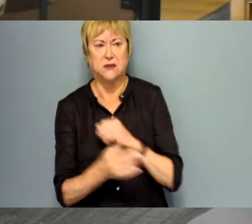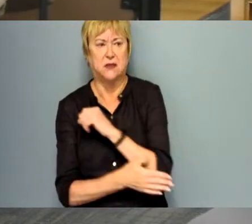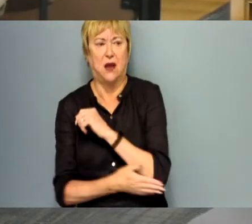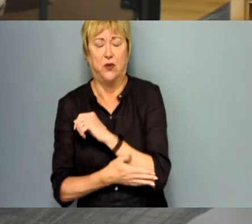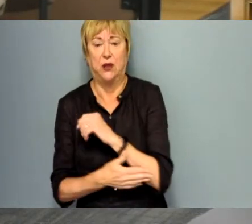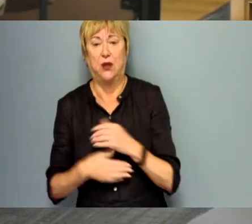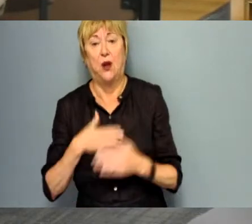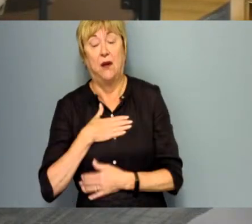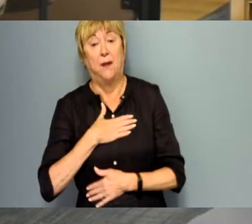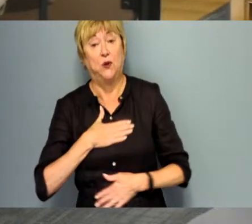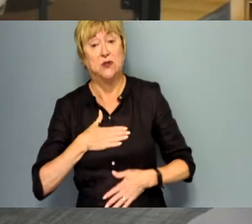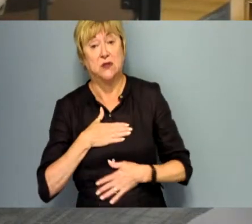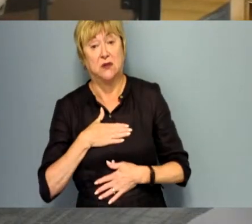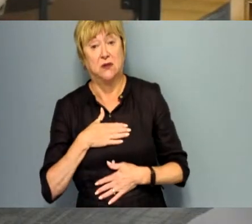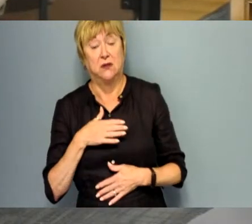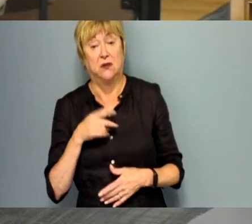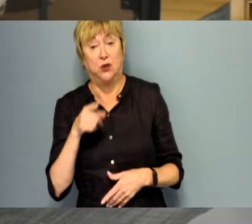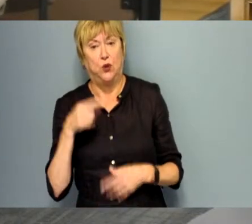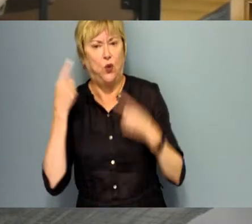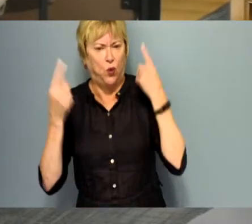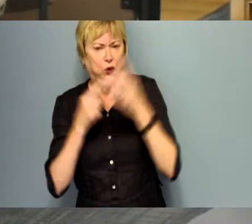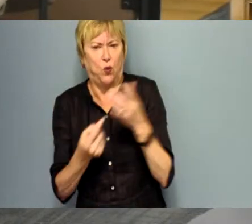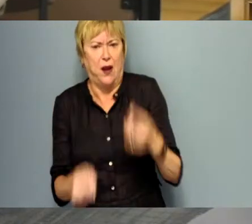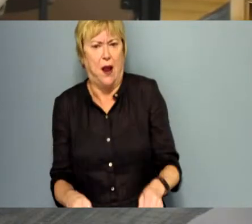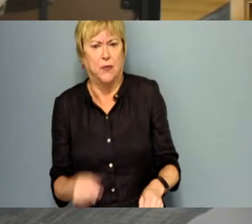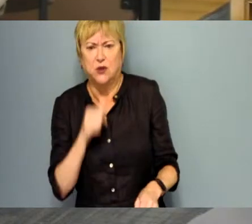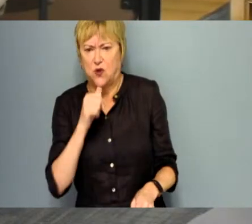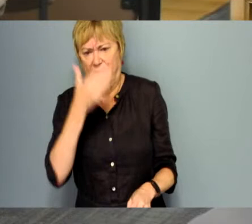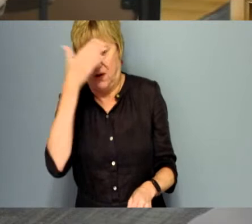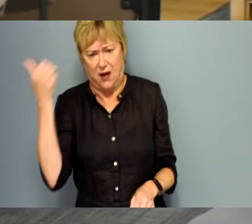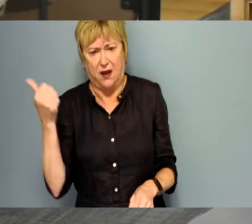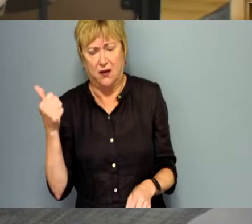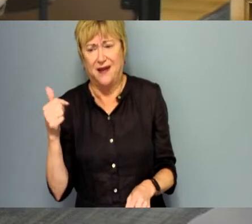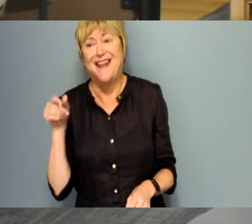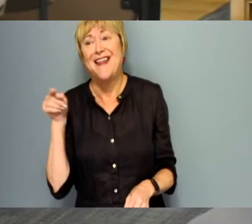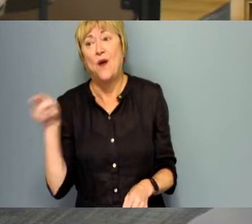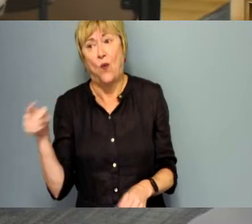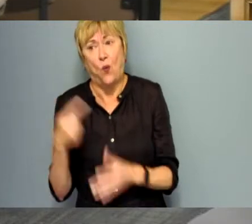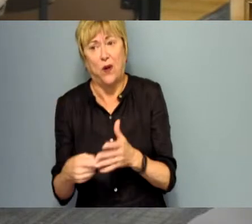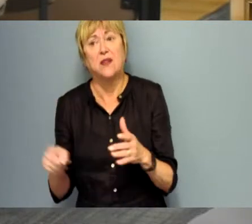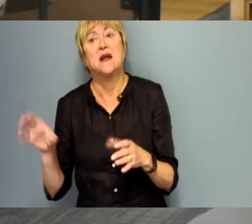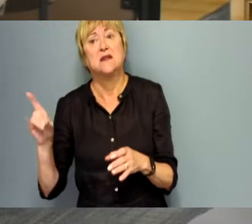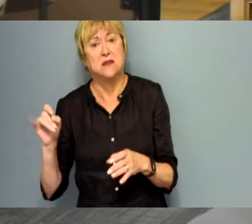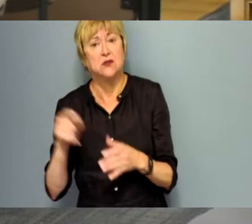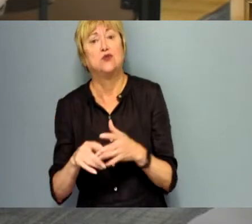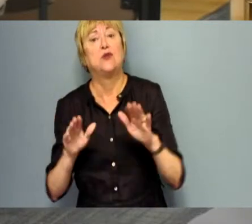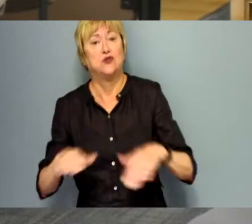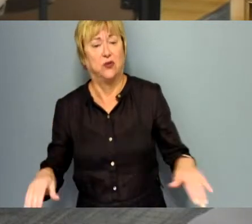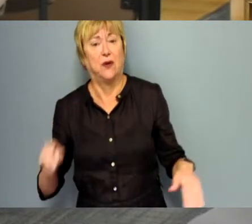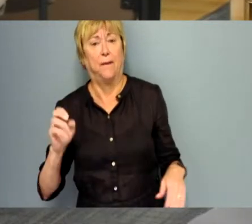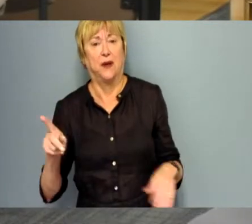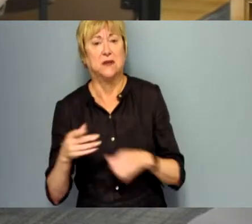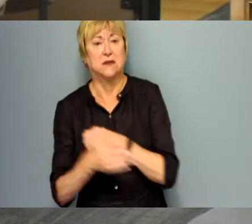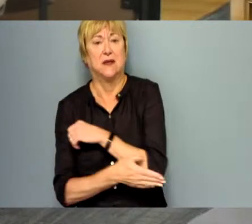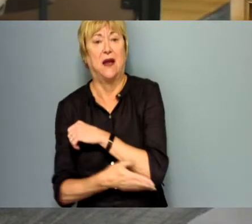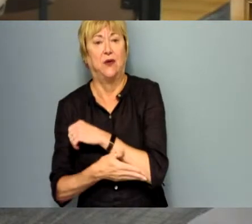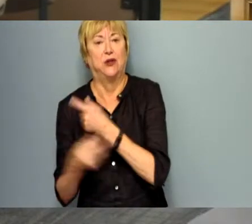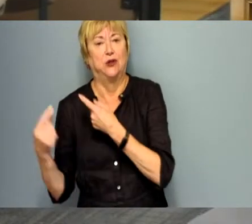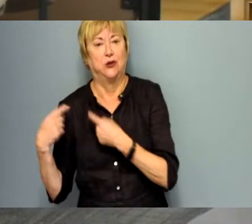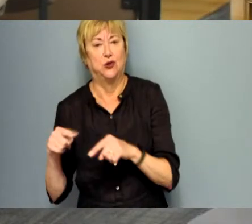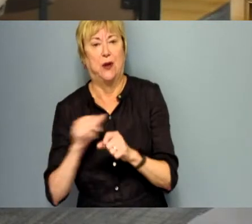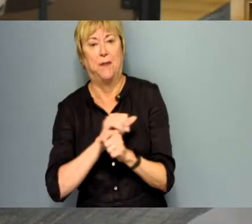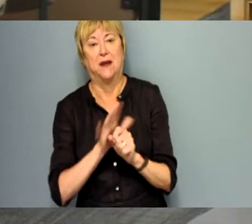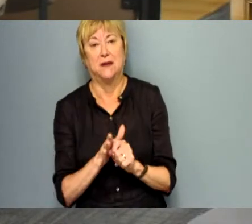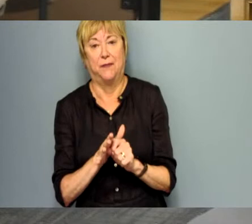will wonder what happened. Don't ever forget that what they did to the children of Bucks County during the pandemic. They